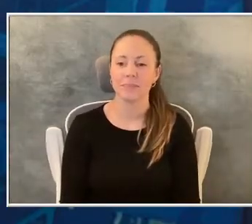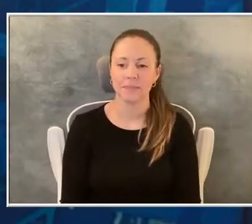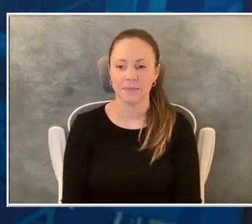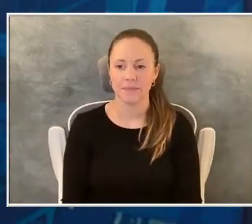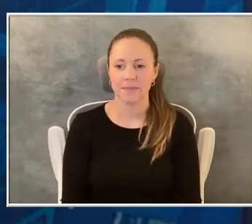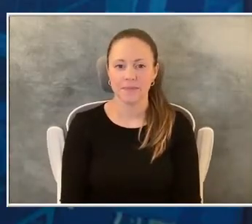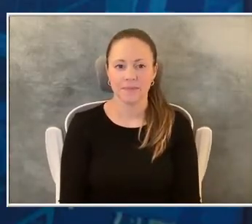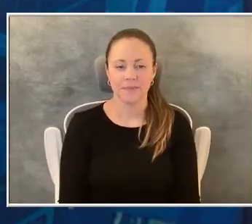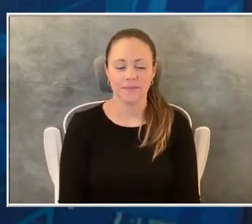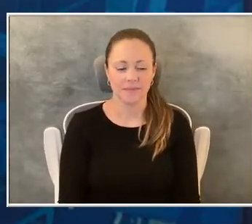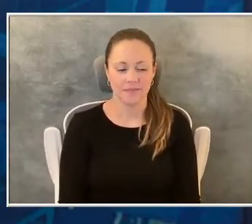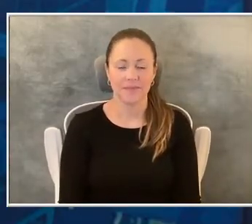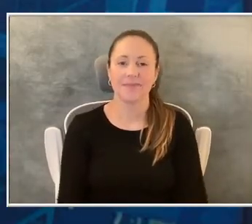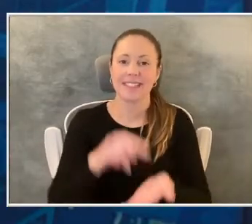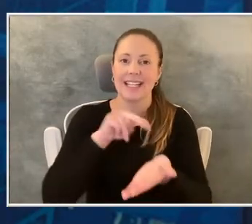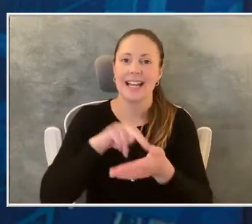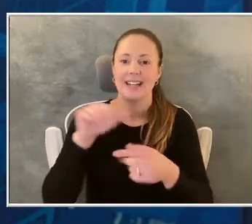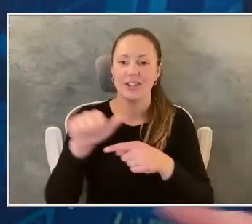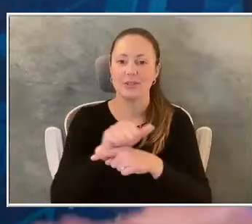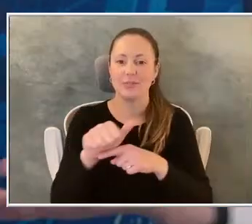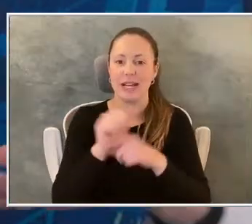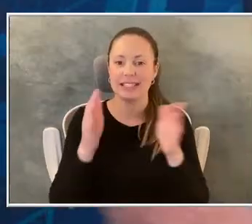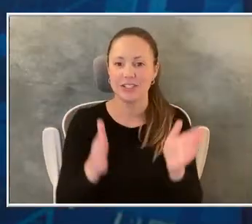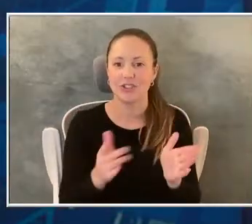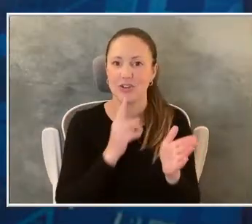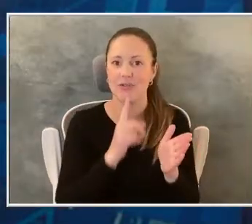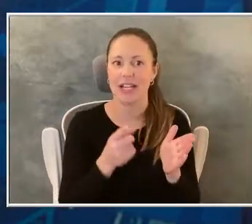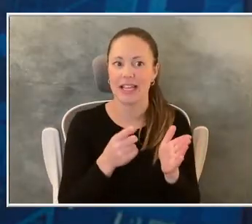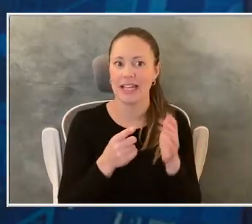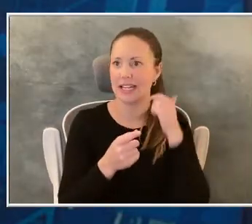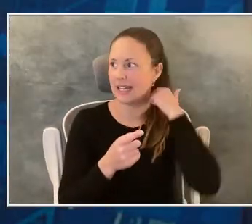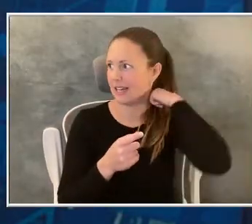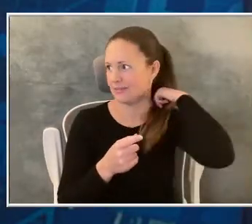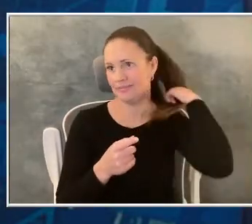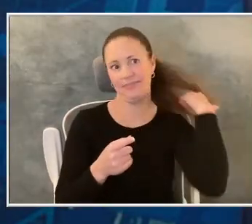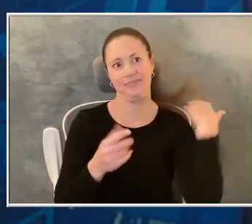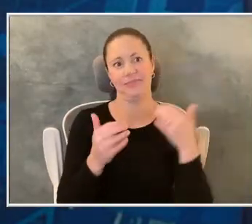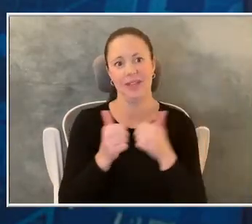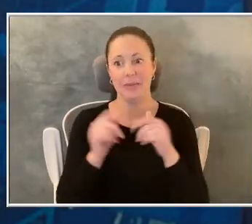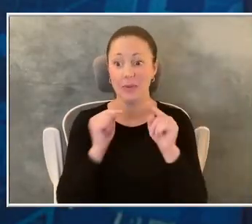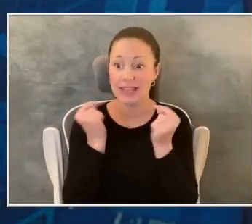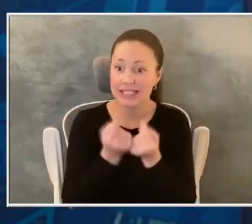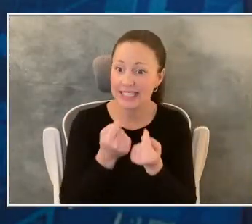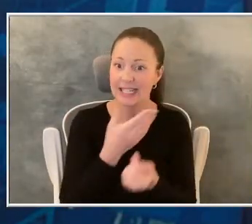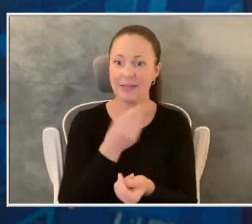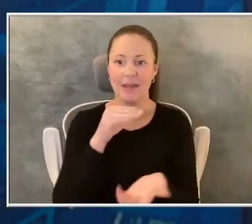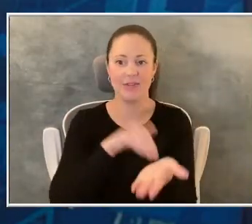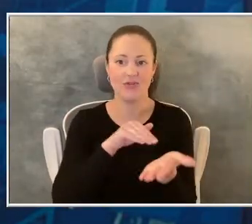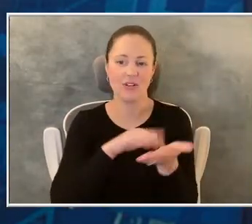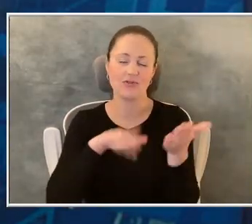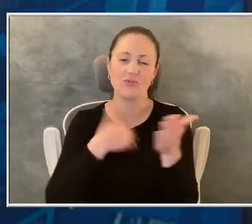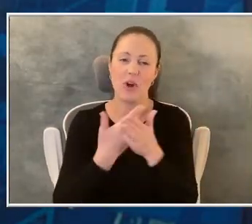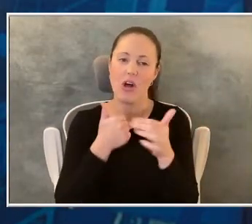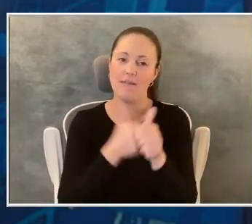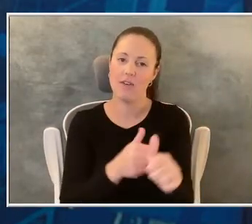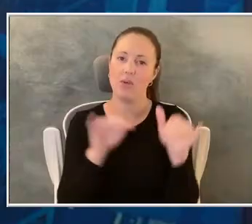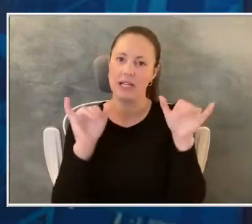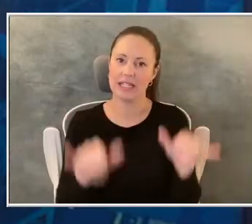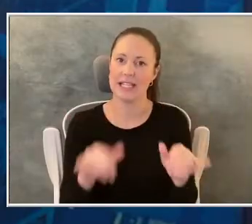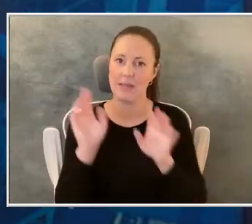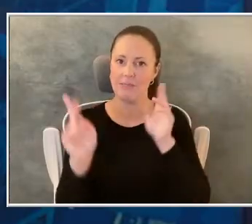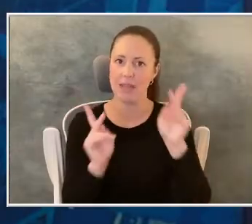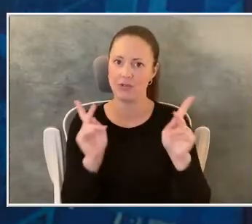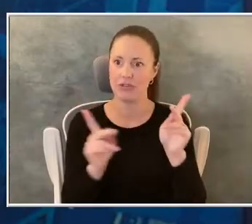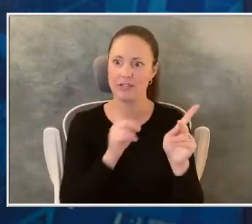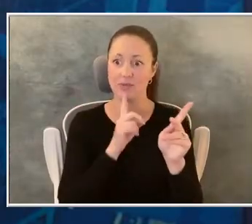nurse practitioner with BMT, like we in the team, the physicians are all following the same patients. And so we build really